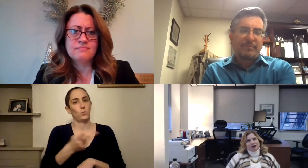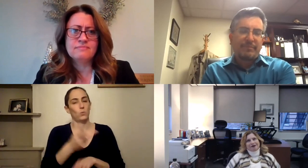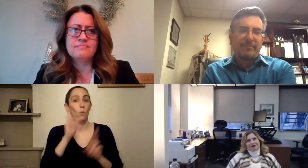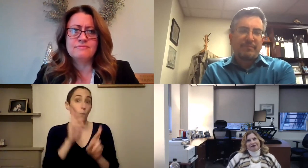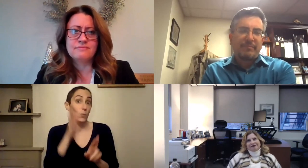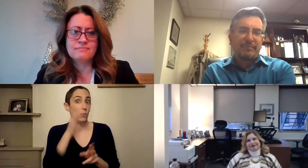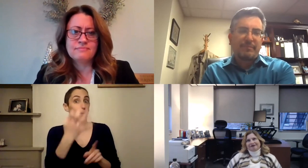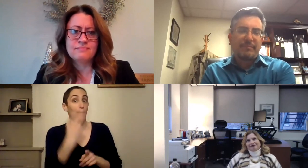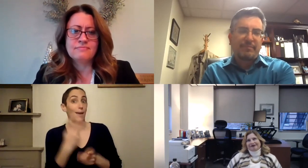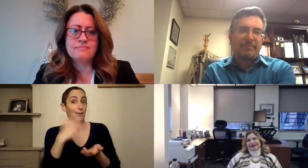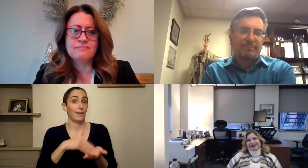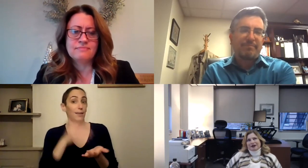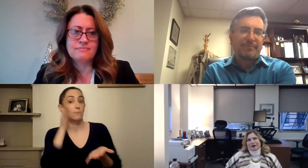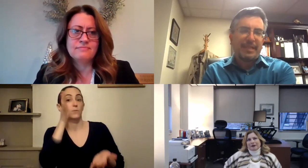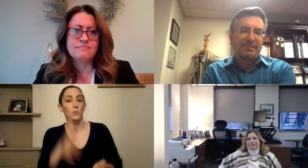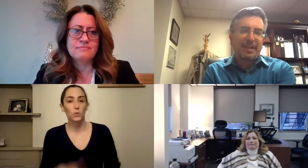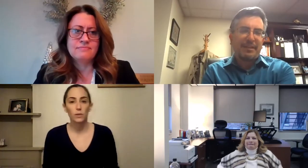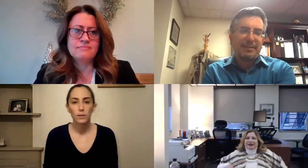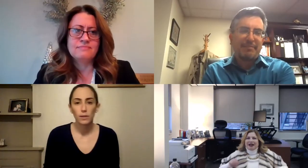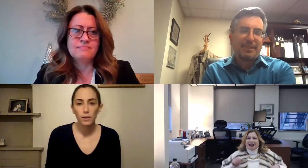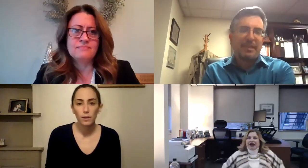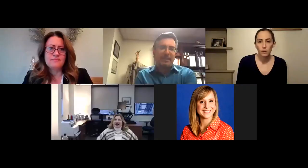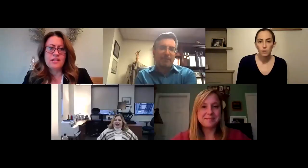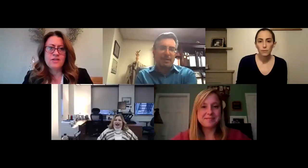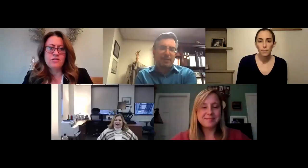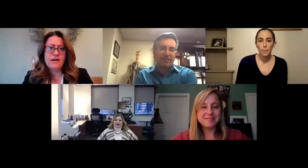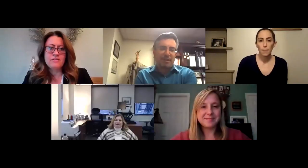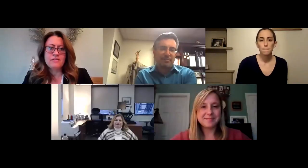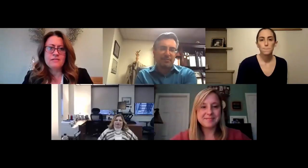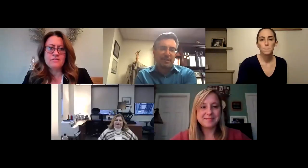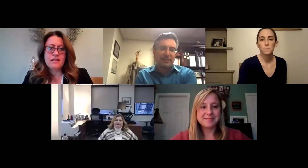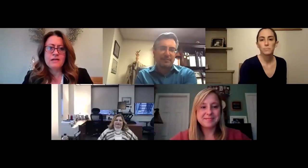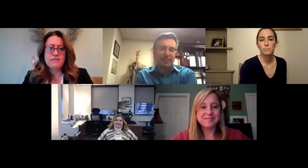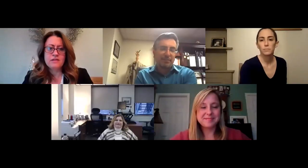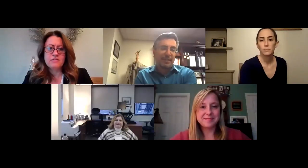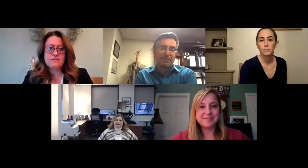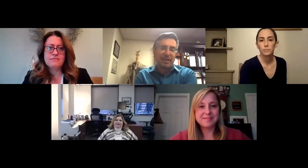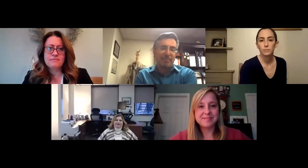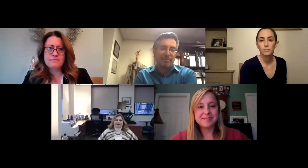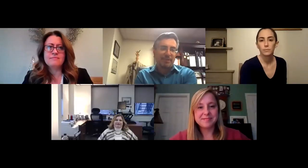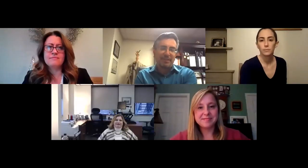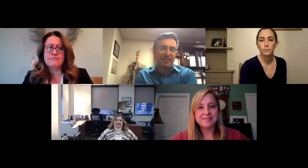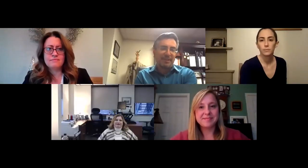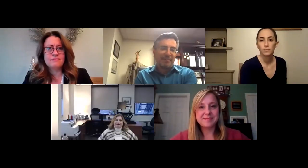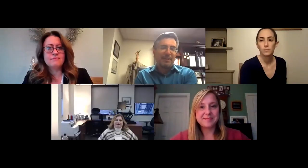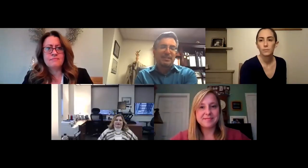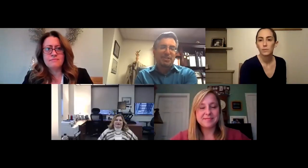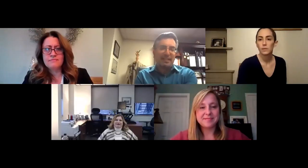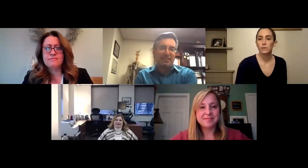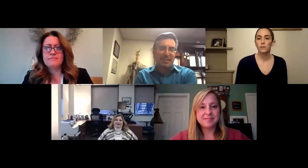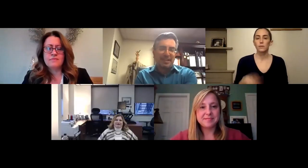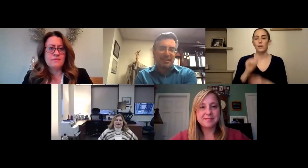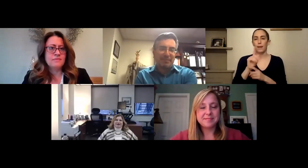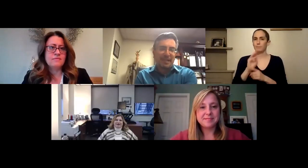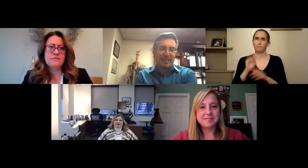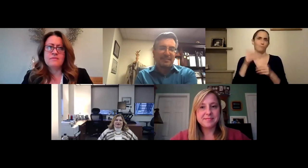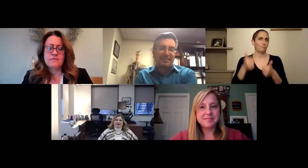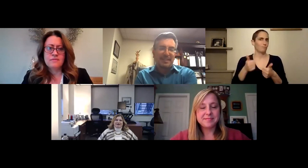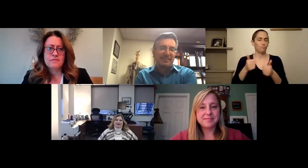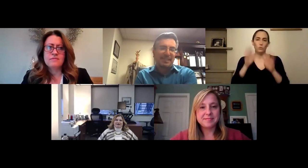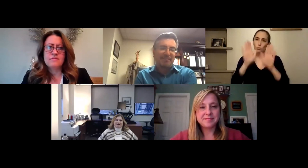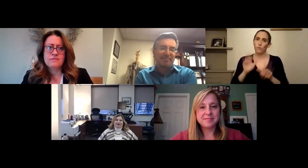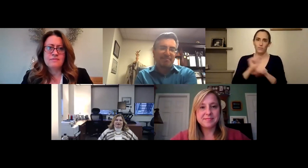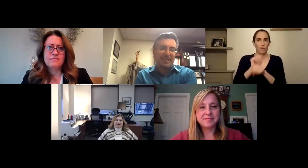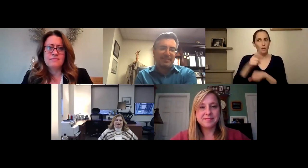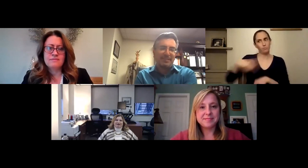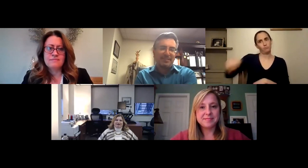future. So. Kathy, and thank everyone on the call Kathy. too. You guys Yeah, have done a great job through a very challenging year. I'd like to say